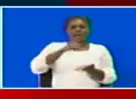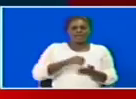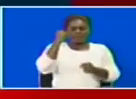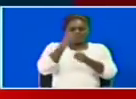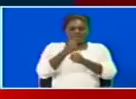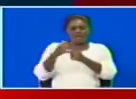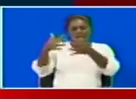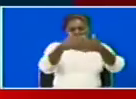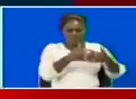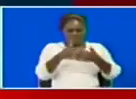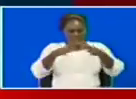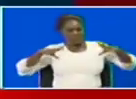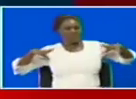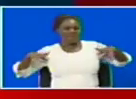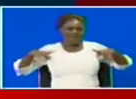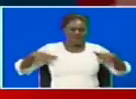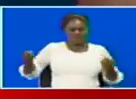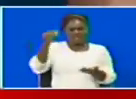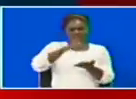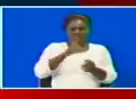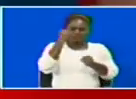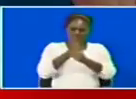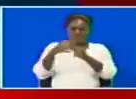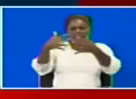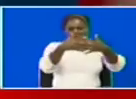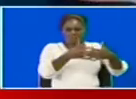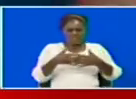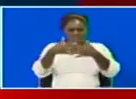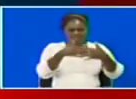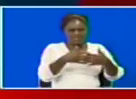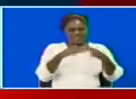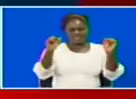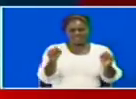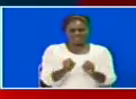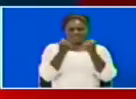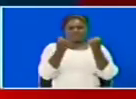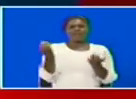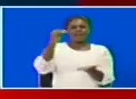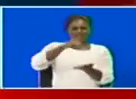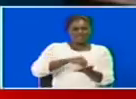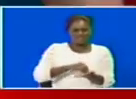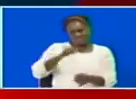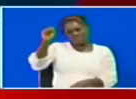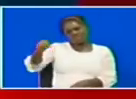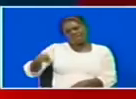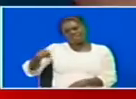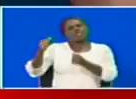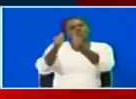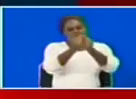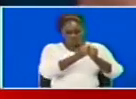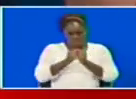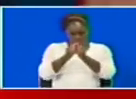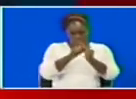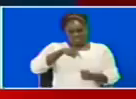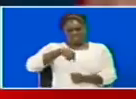make America proud again we will make America safe again and yes together